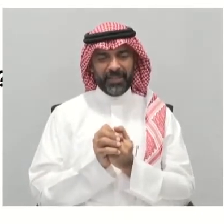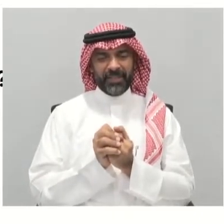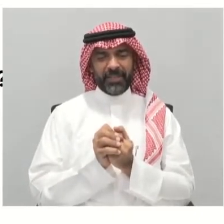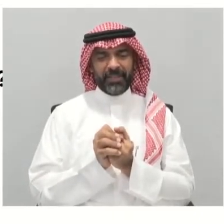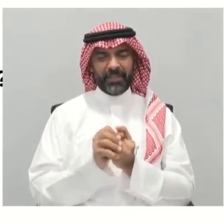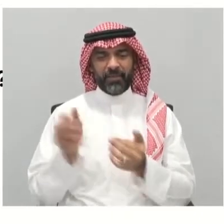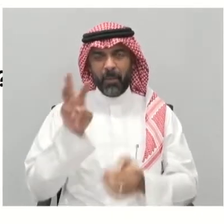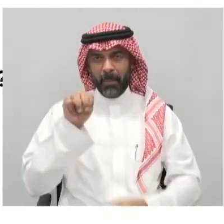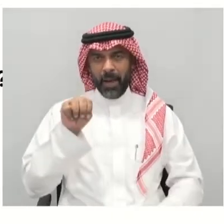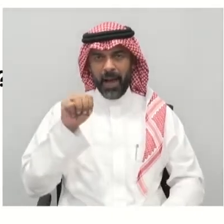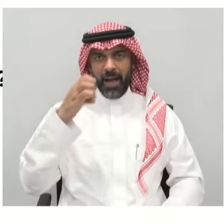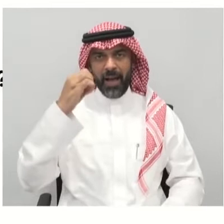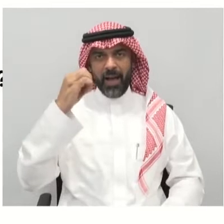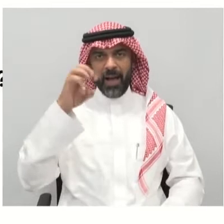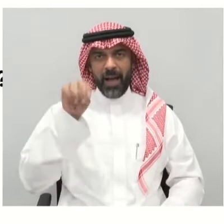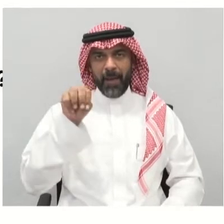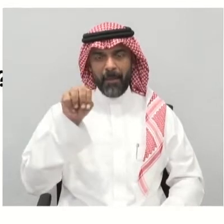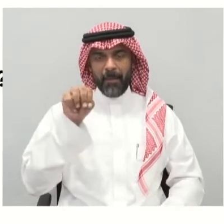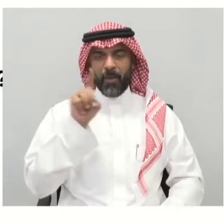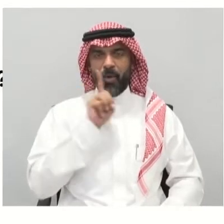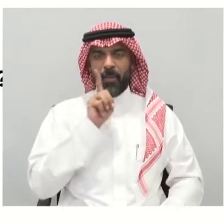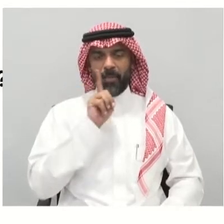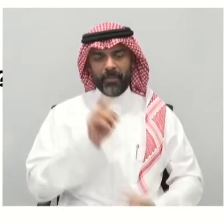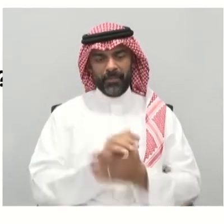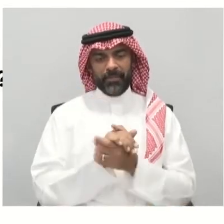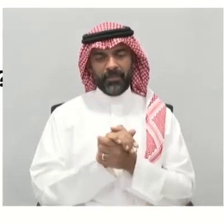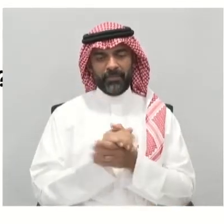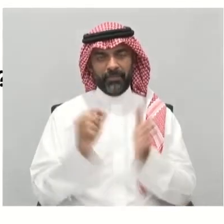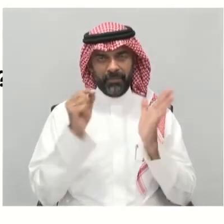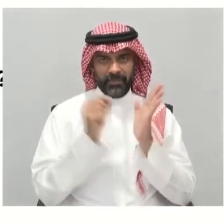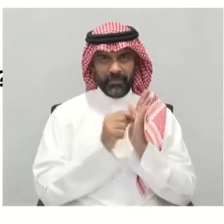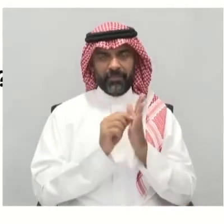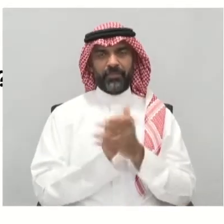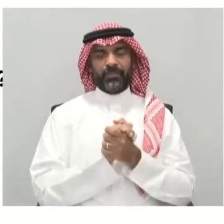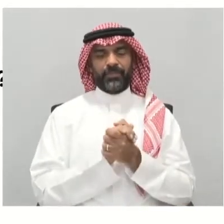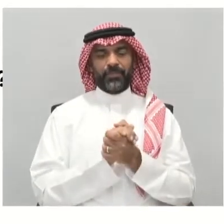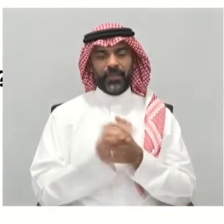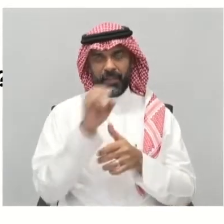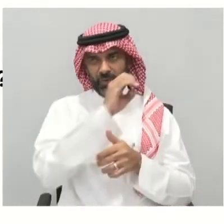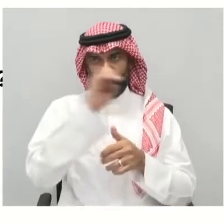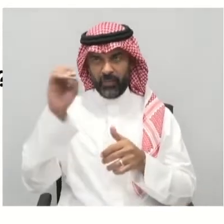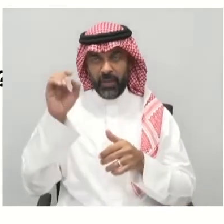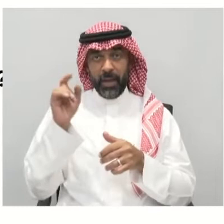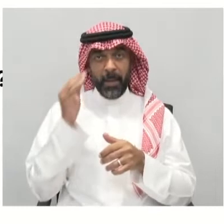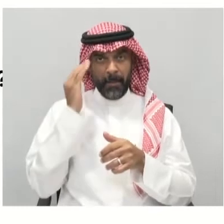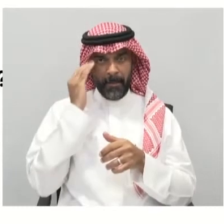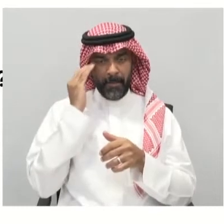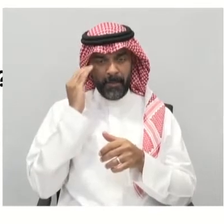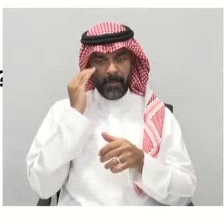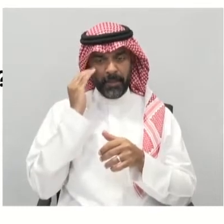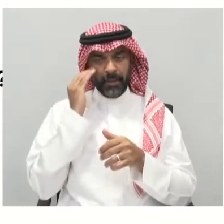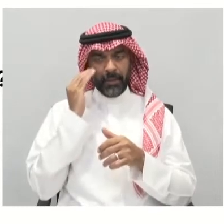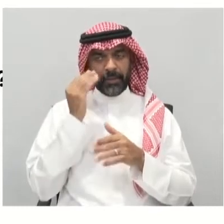mom. Full stop. Okay. Excellent. Did you think of this answer